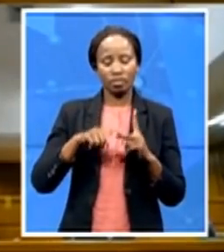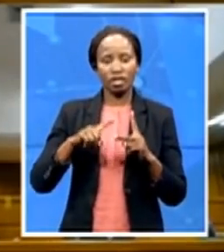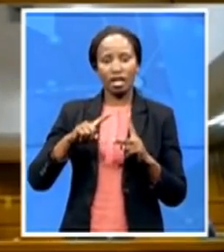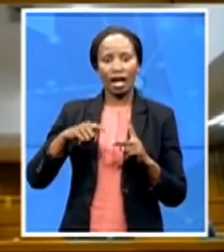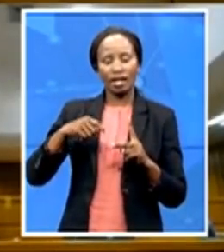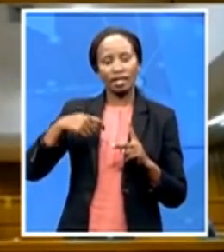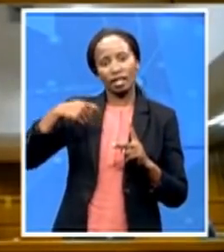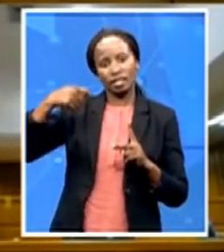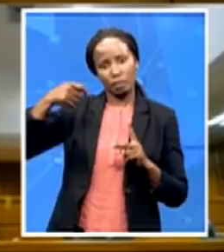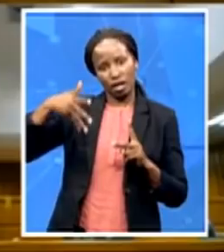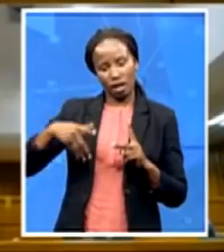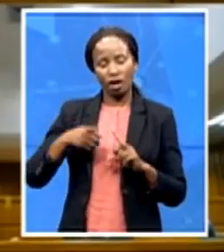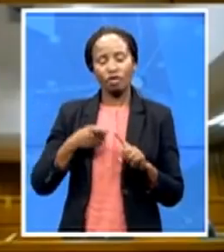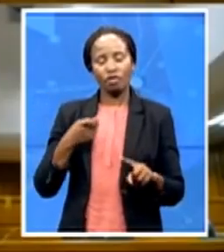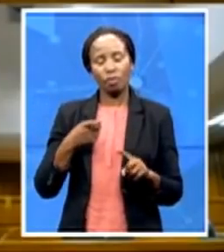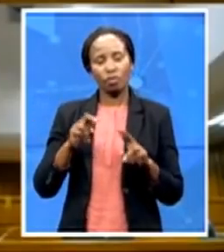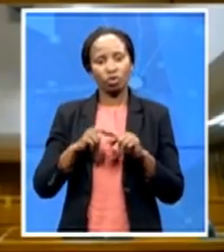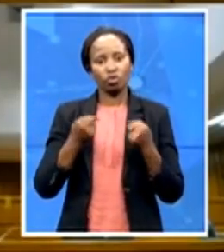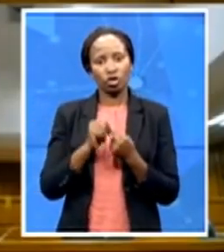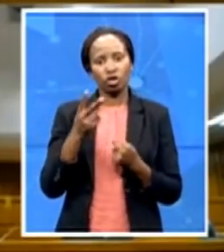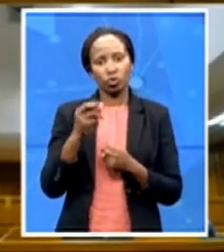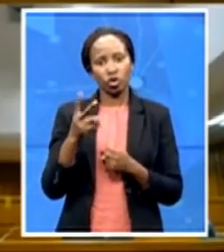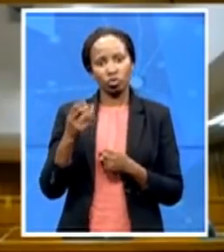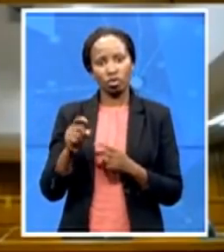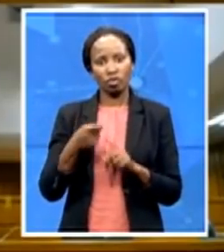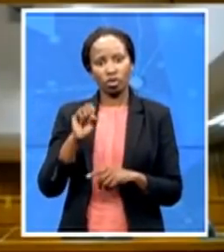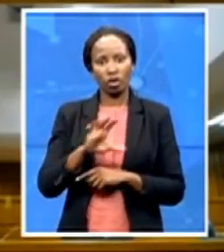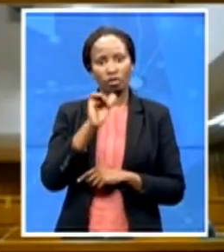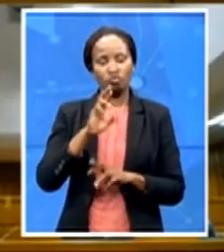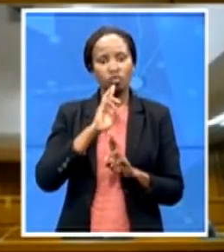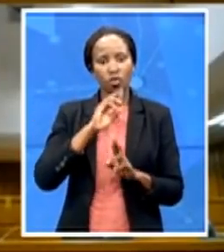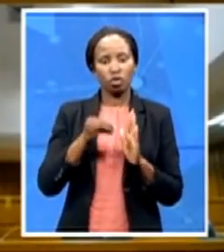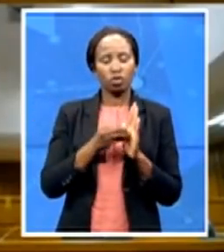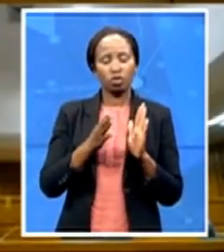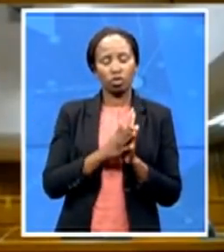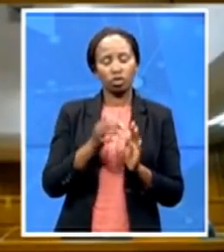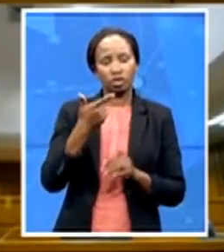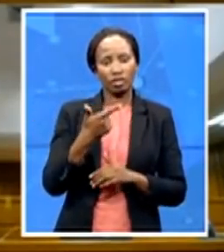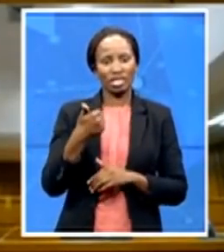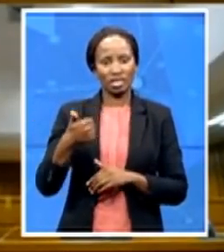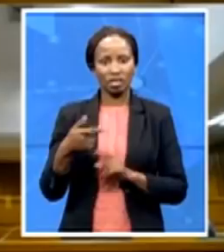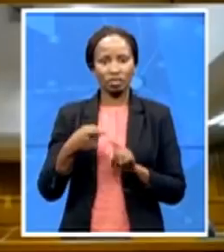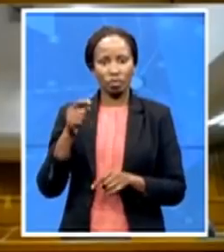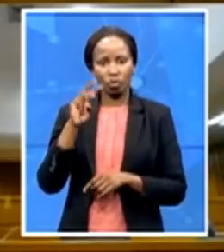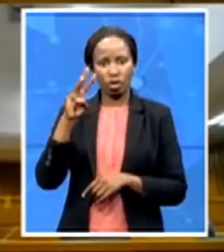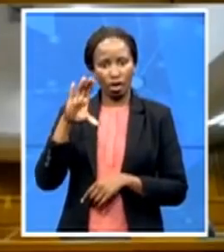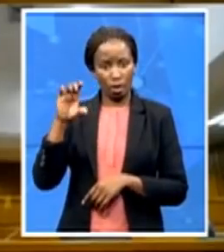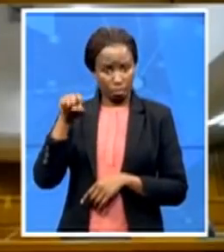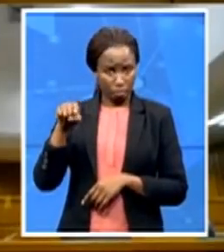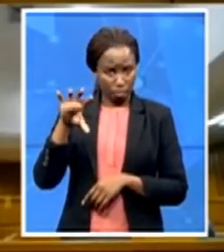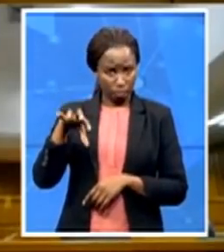All South Africa Report 776, Western Cape Court. 4 points.